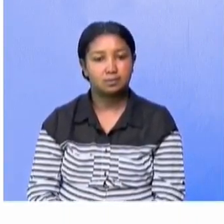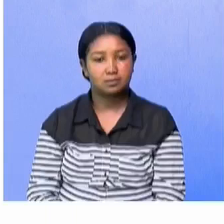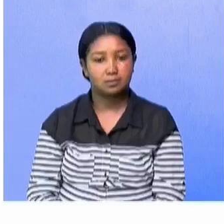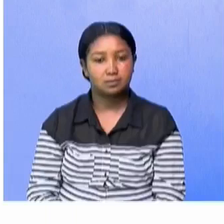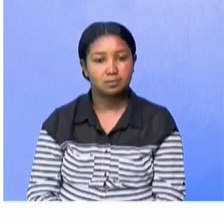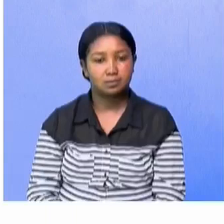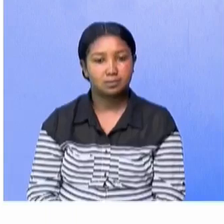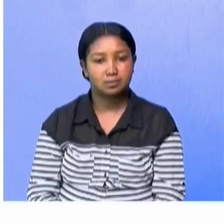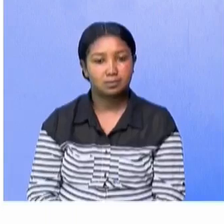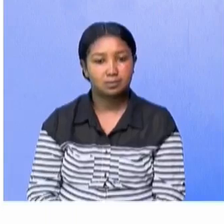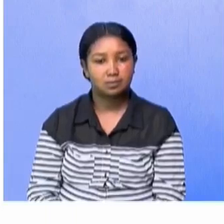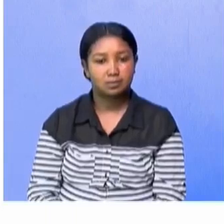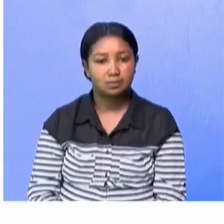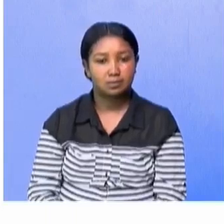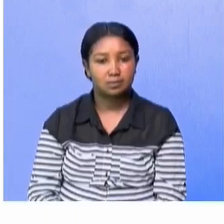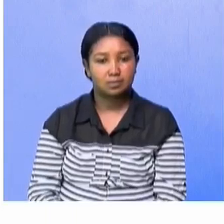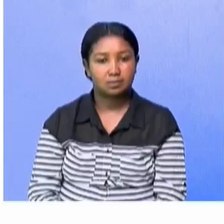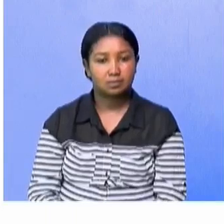full of